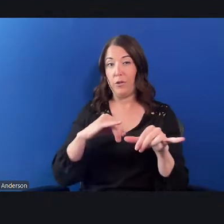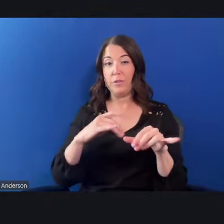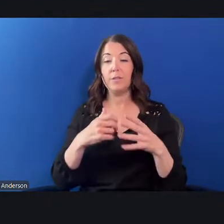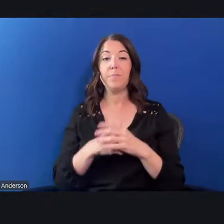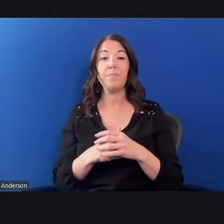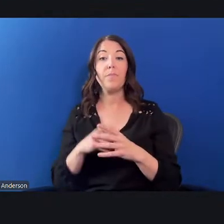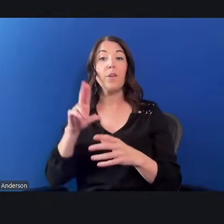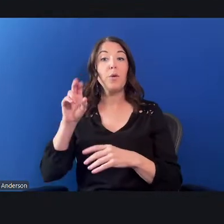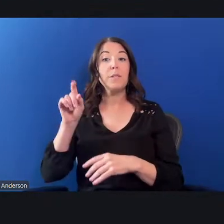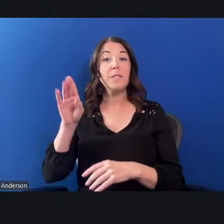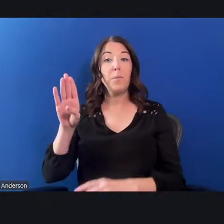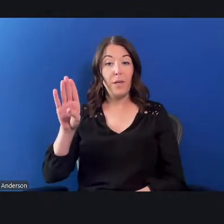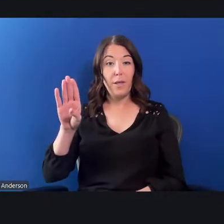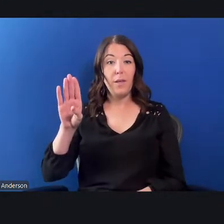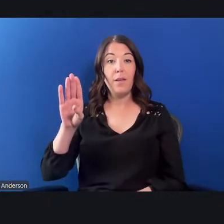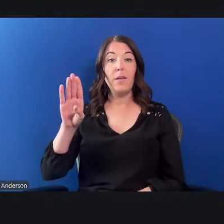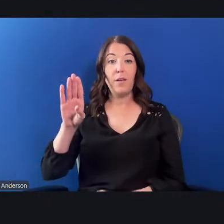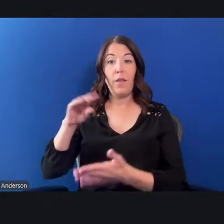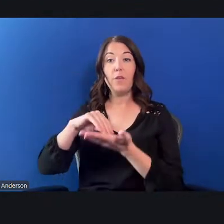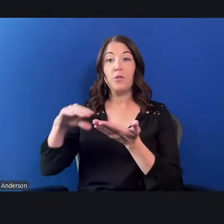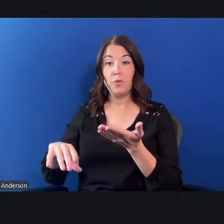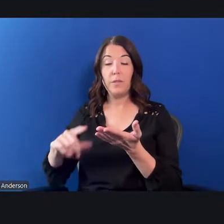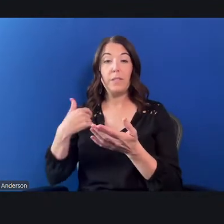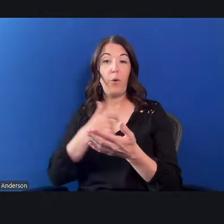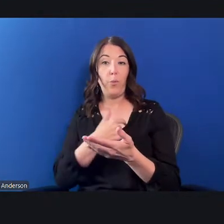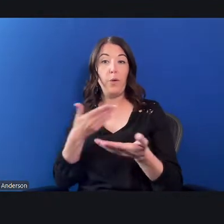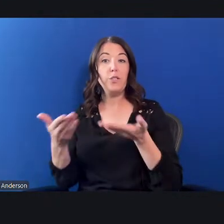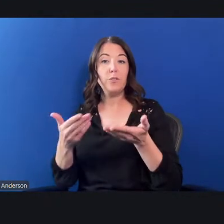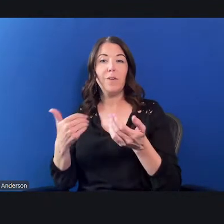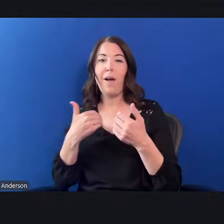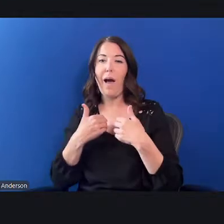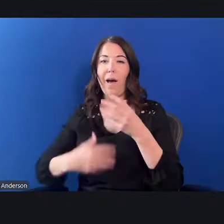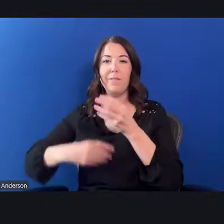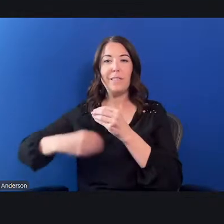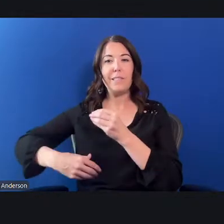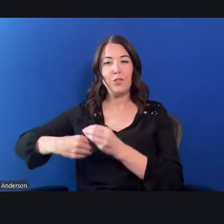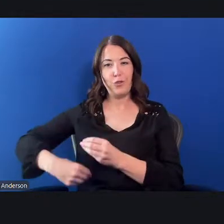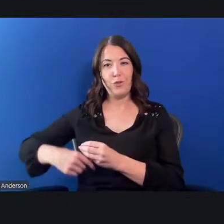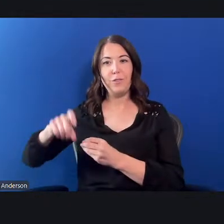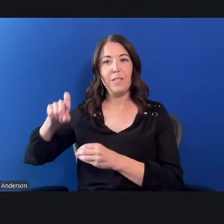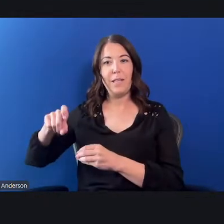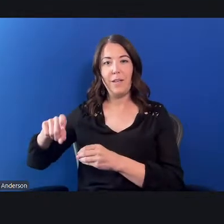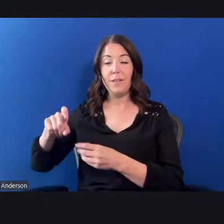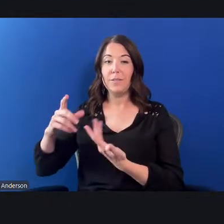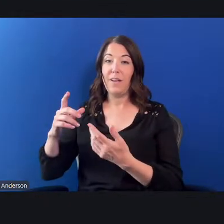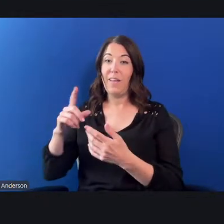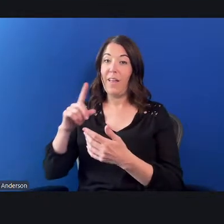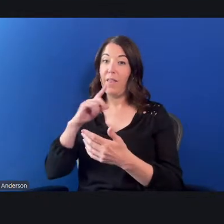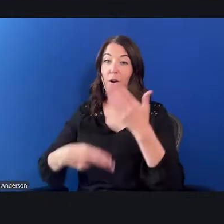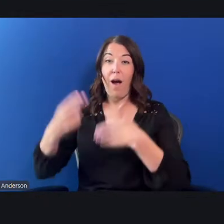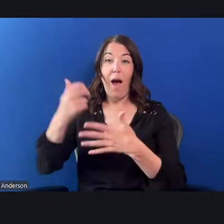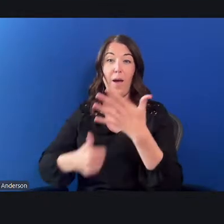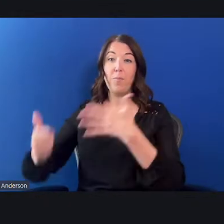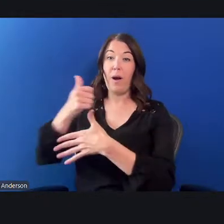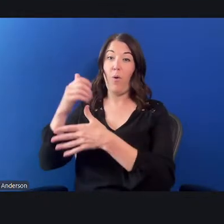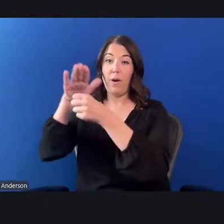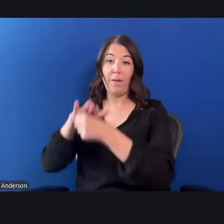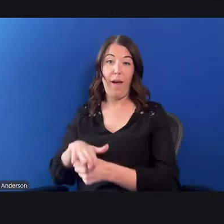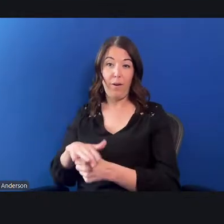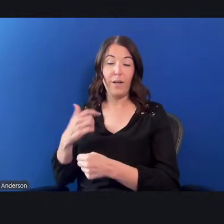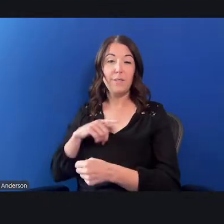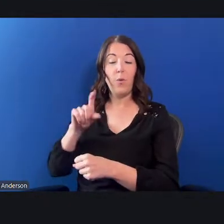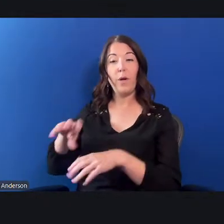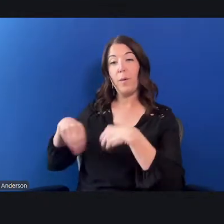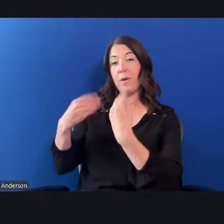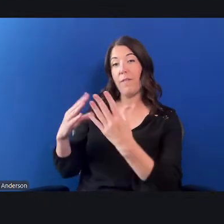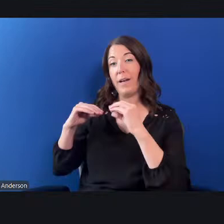for the Deaf and Blind, the students that we're serving have additional needs that are really important, high priority areas for us to provide instructional